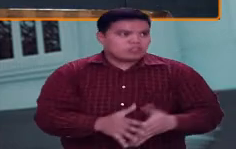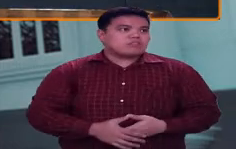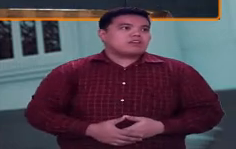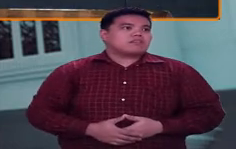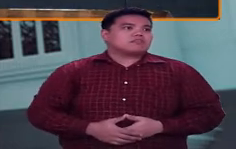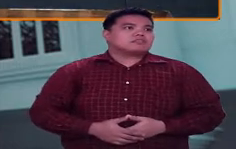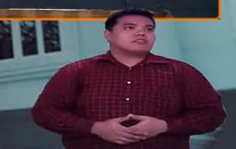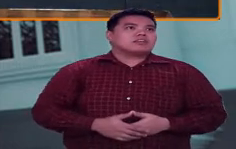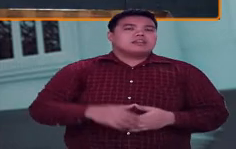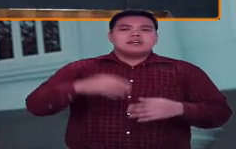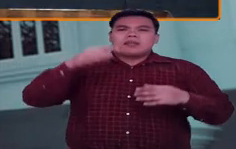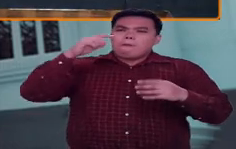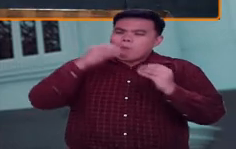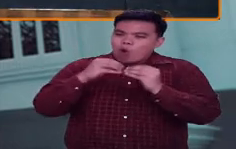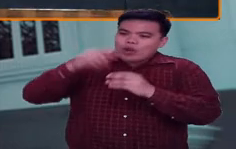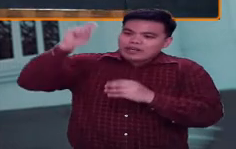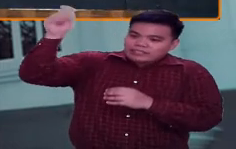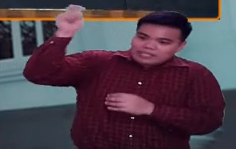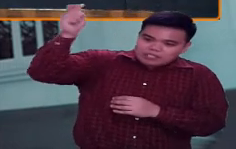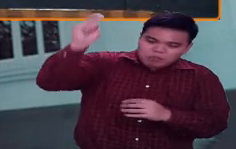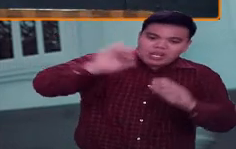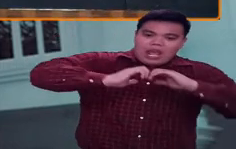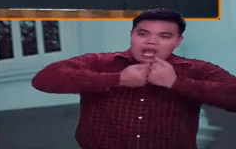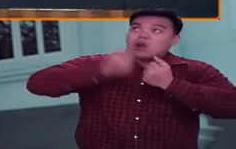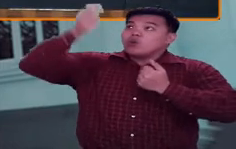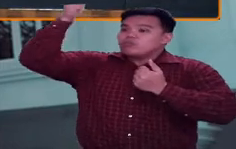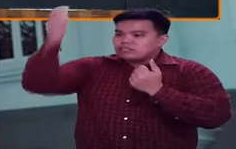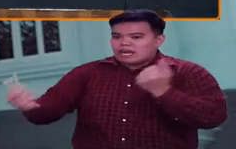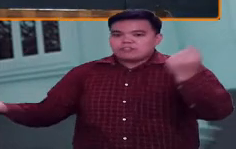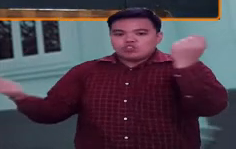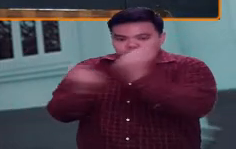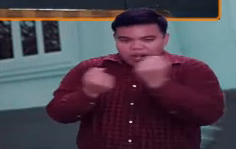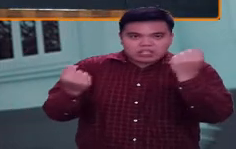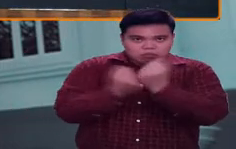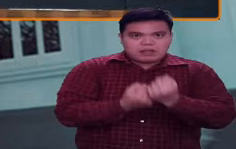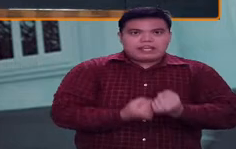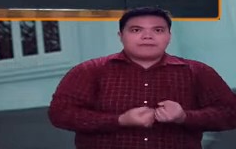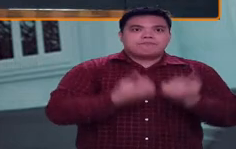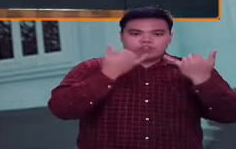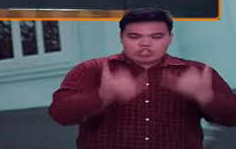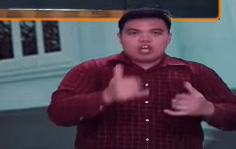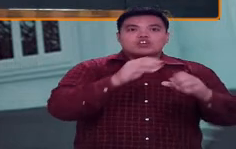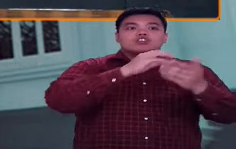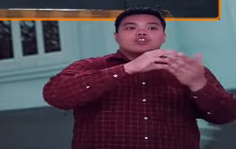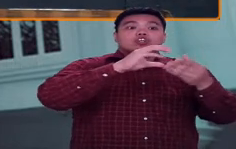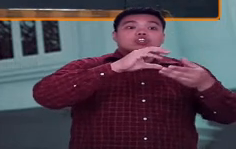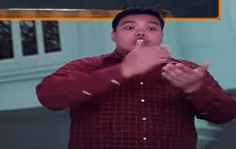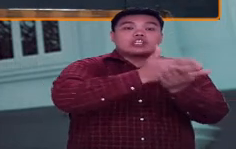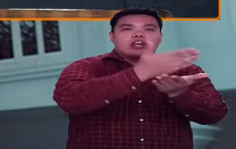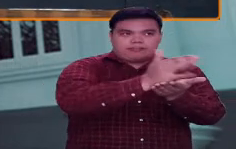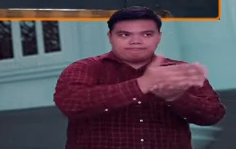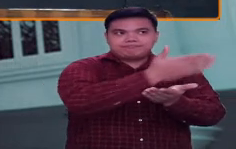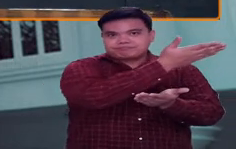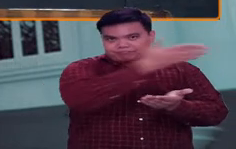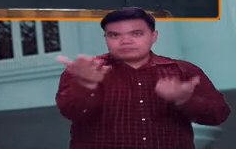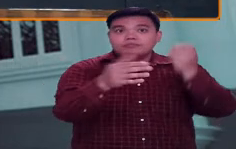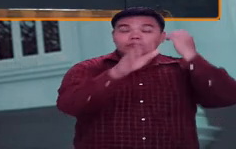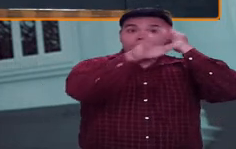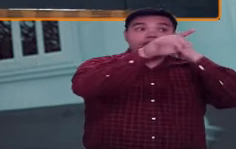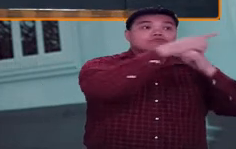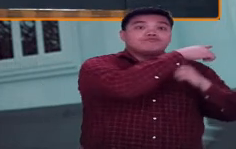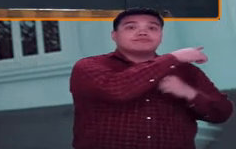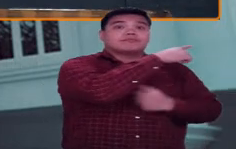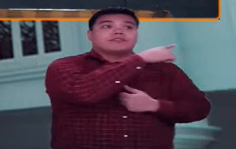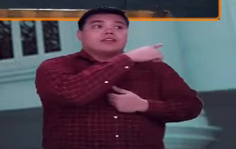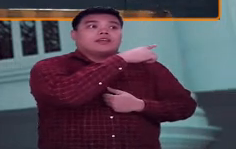I've heard so many testimonies of how God has supplied. I want to share some of them with you tonight. First of all, God can